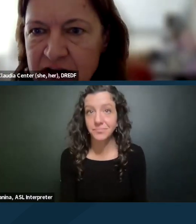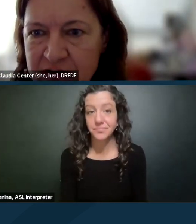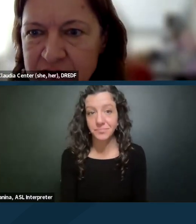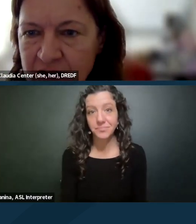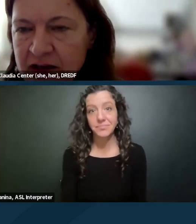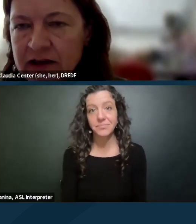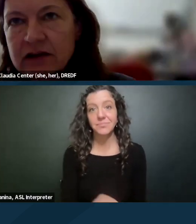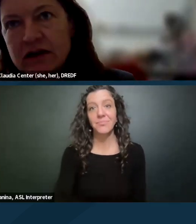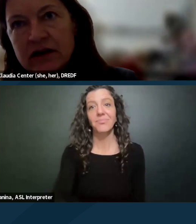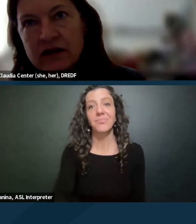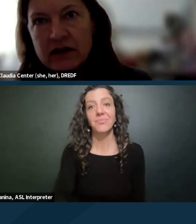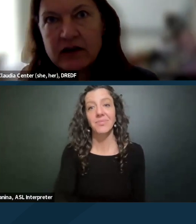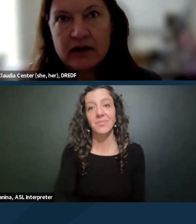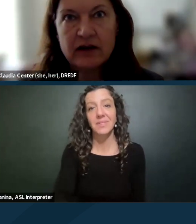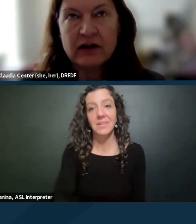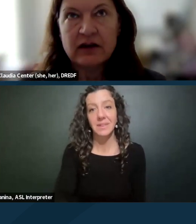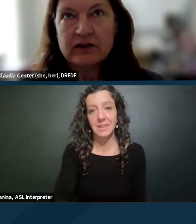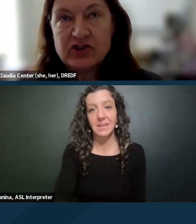education is